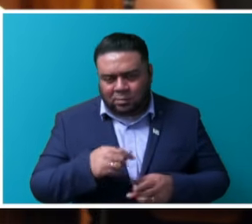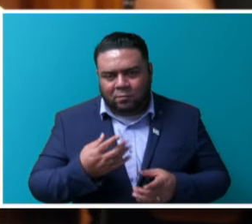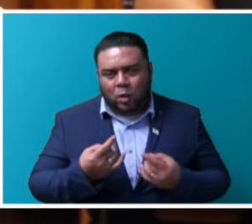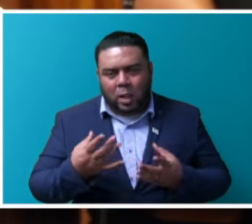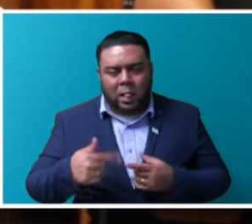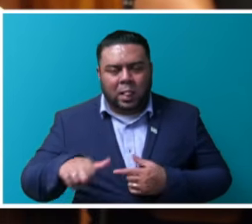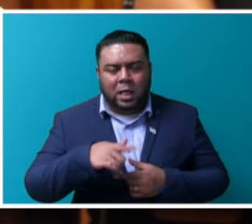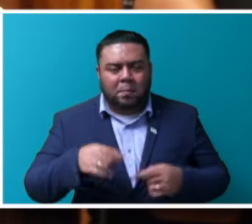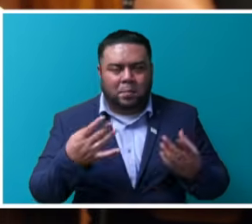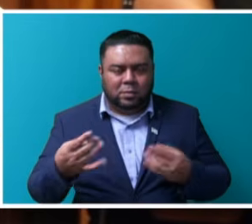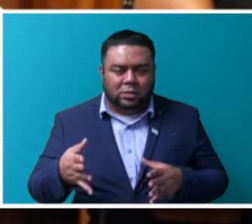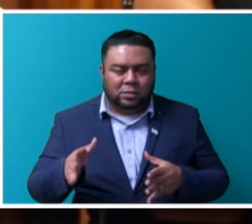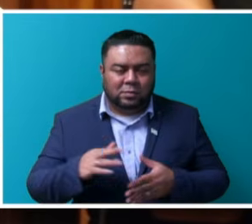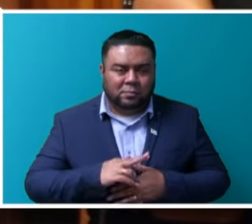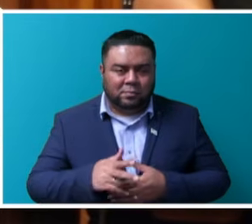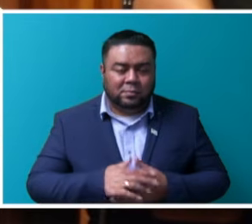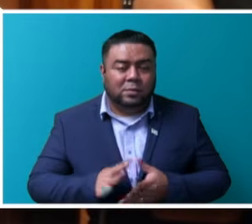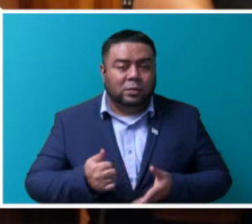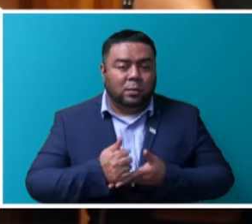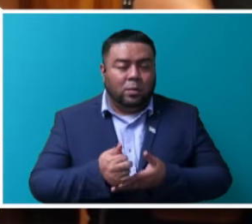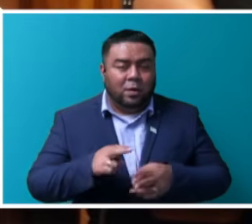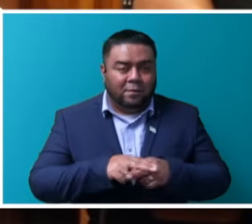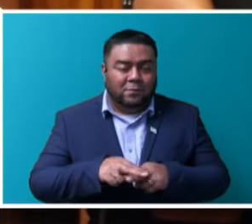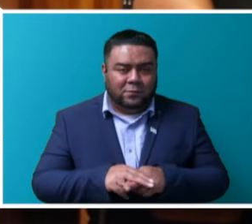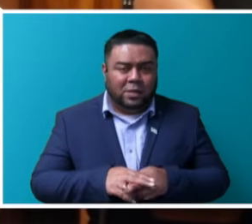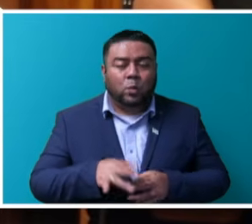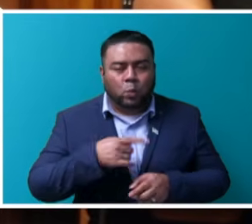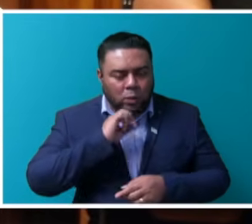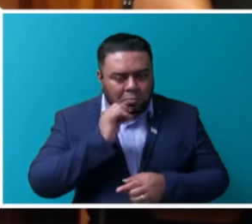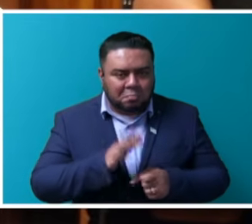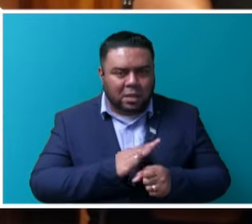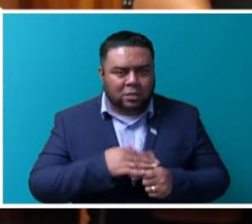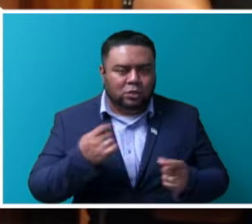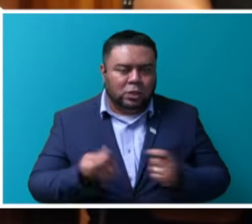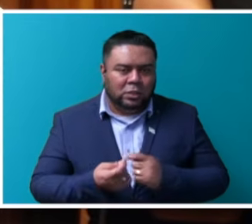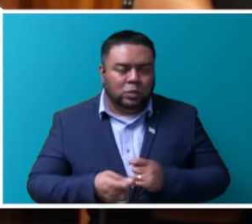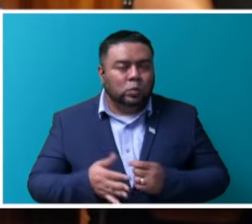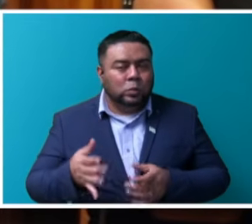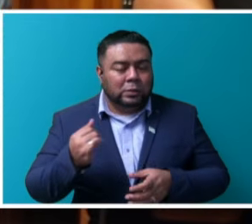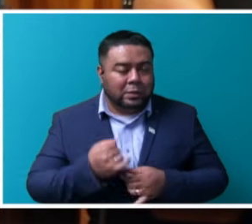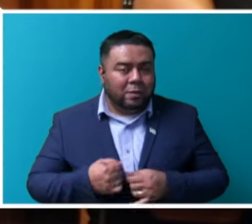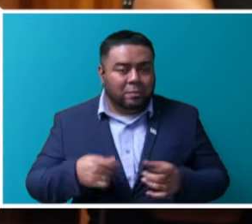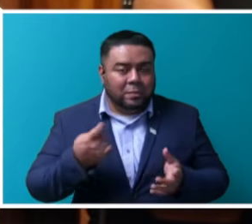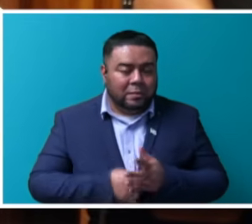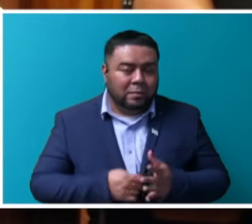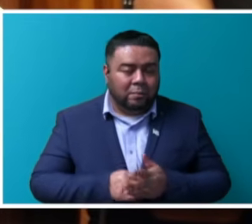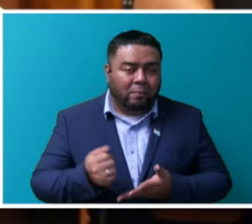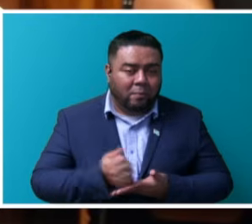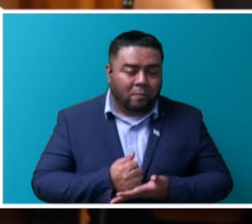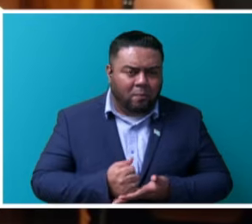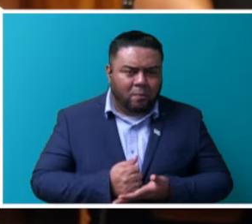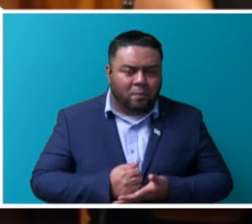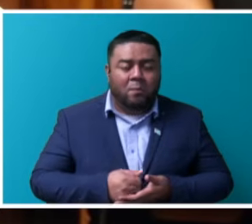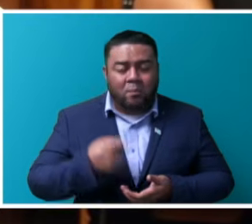and harvesting. To support our Fijian diaspora, we will make changes to the Income Tax Act to allow our citizens residing overseas